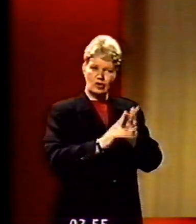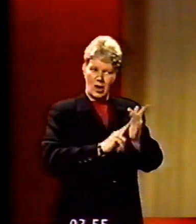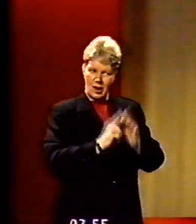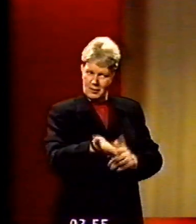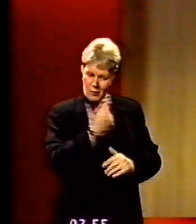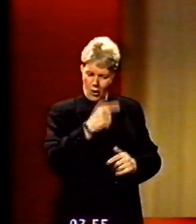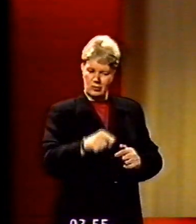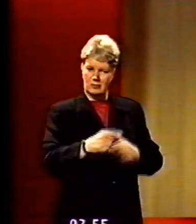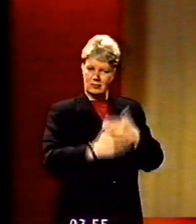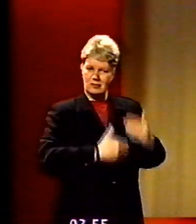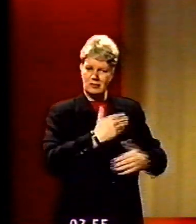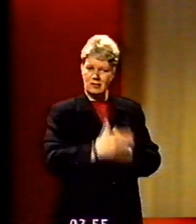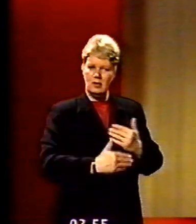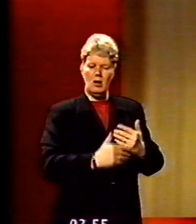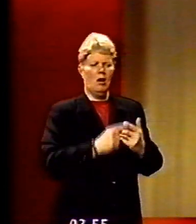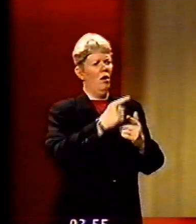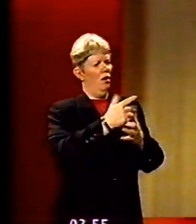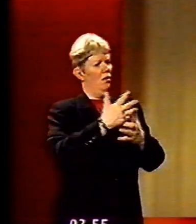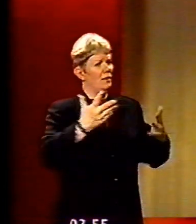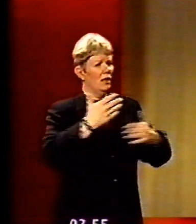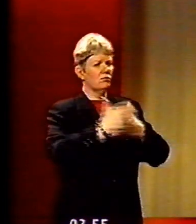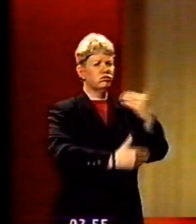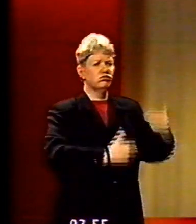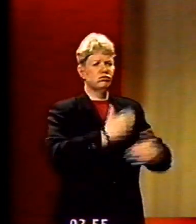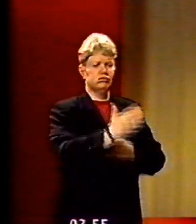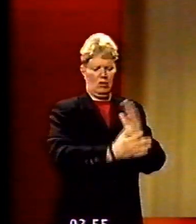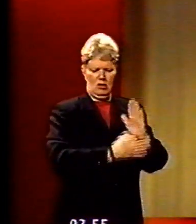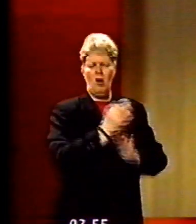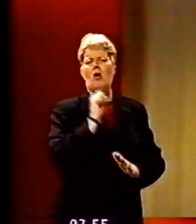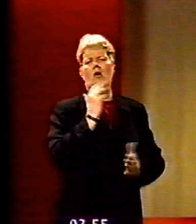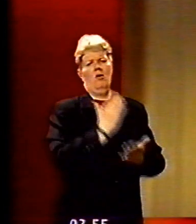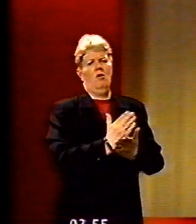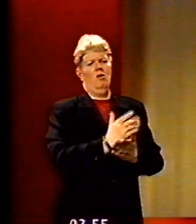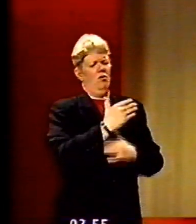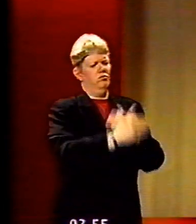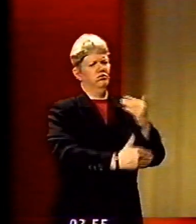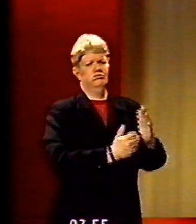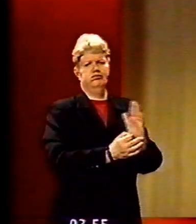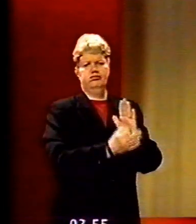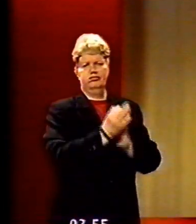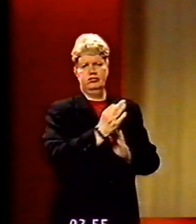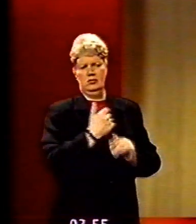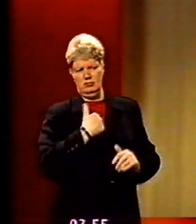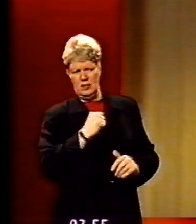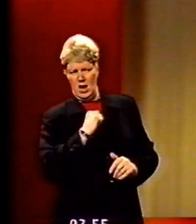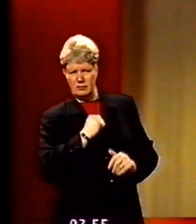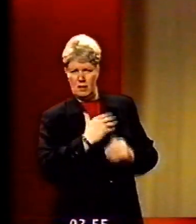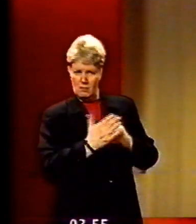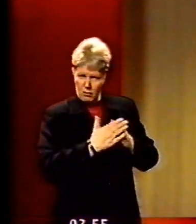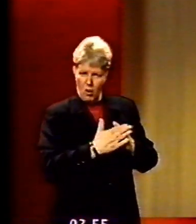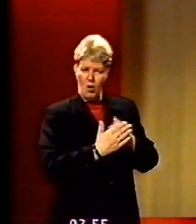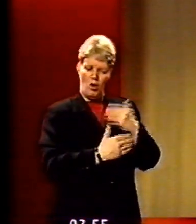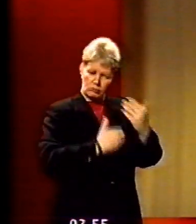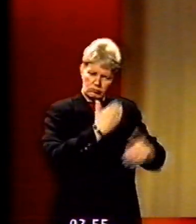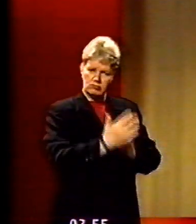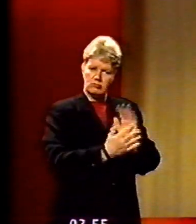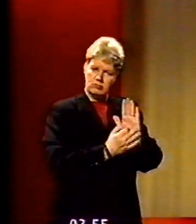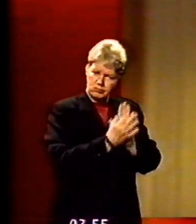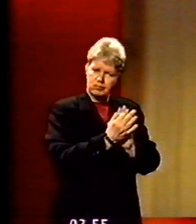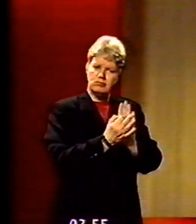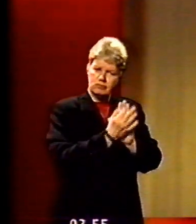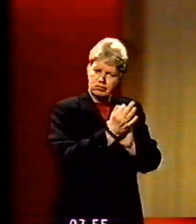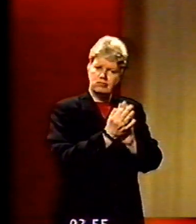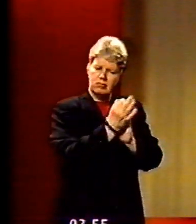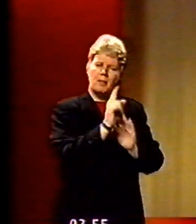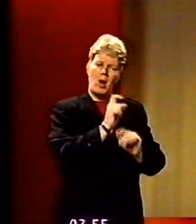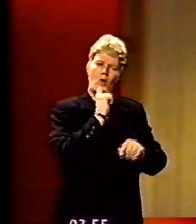enormous progress, haven't they? They've made enormous progress, and I expect a lot more progress, but we do think it's